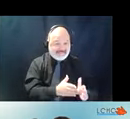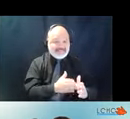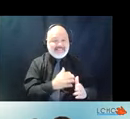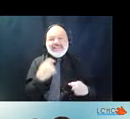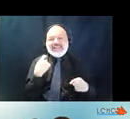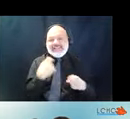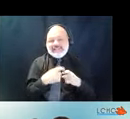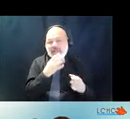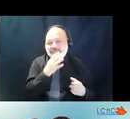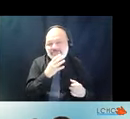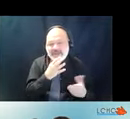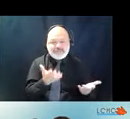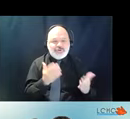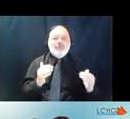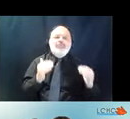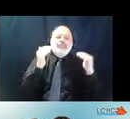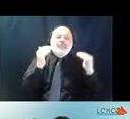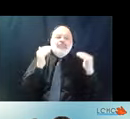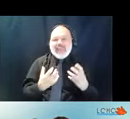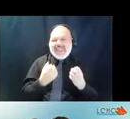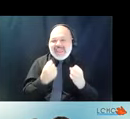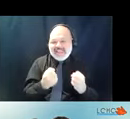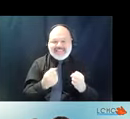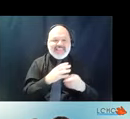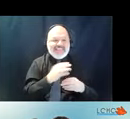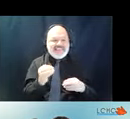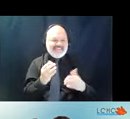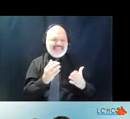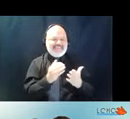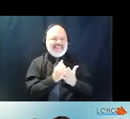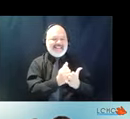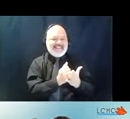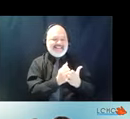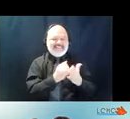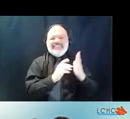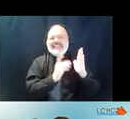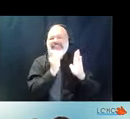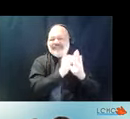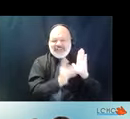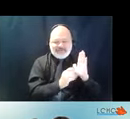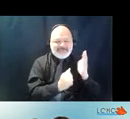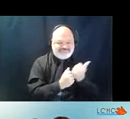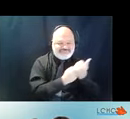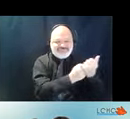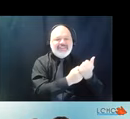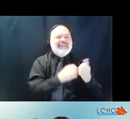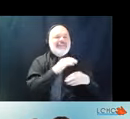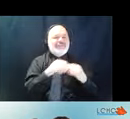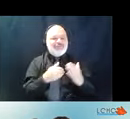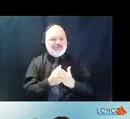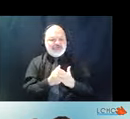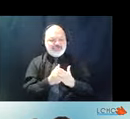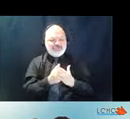Latina mothers or promotores de salud, and really build their capacity and leadership development around policy systems and environmental